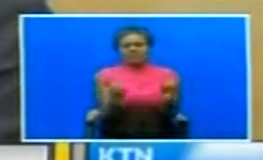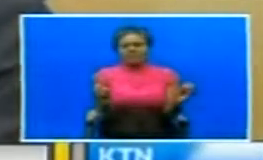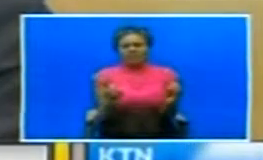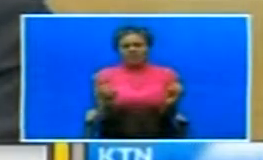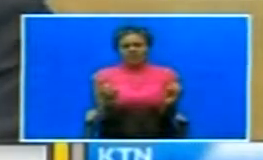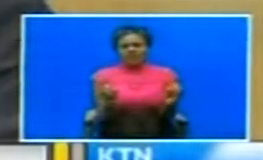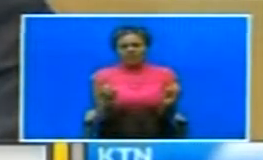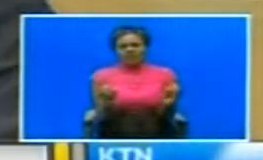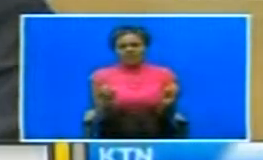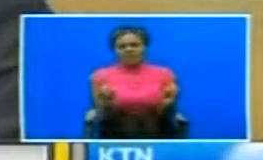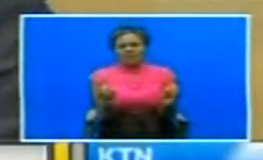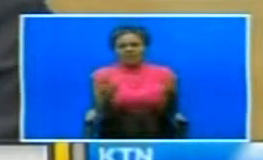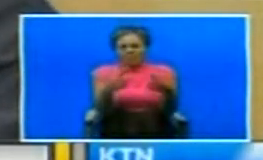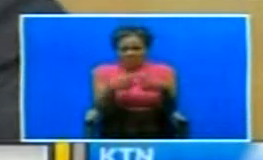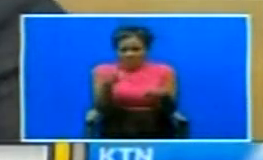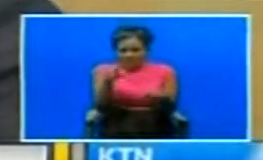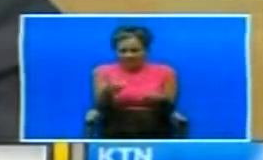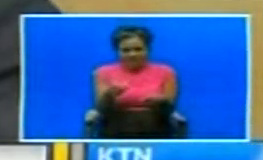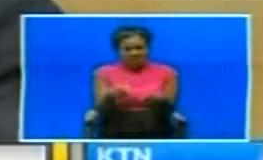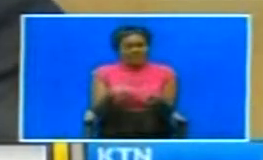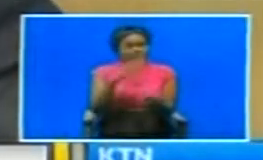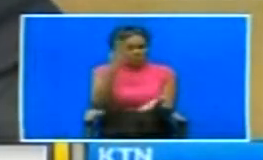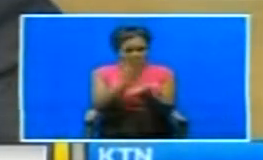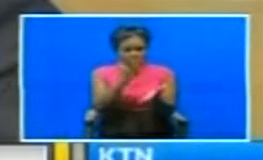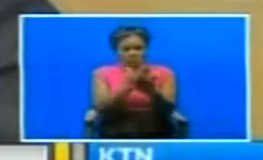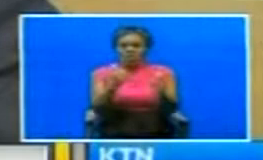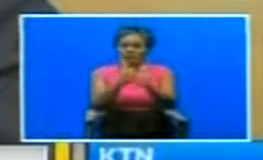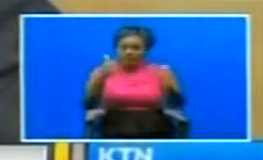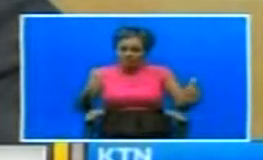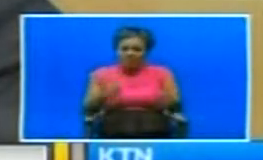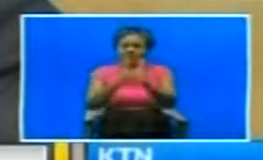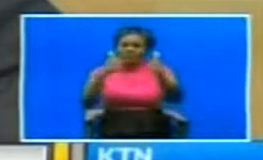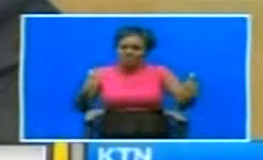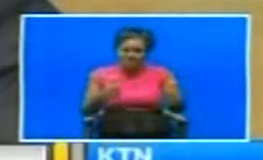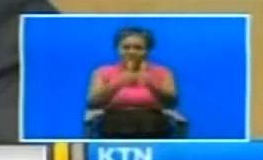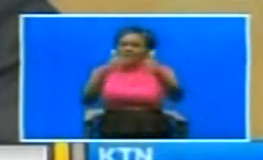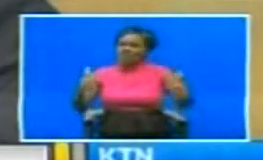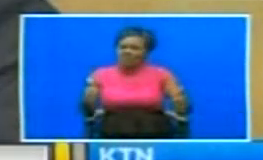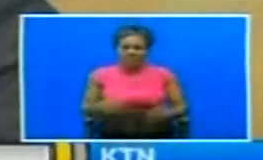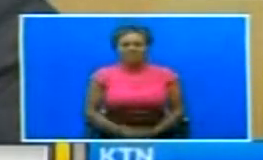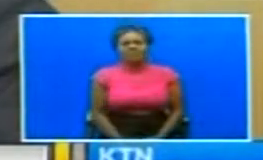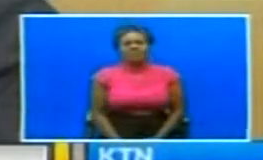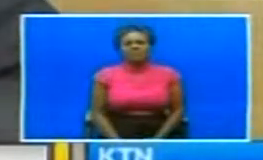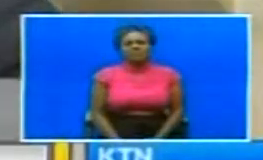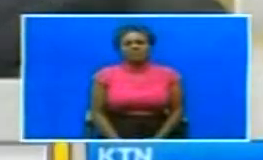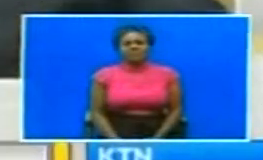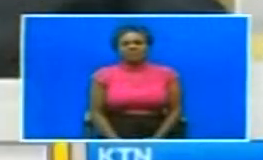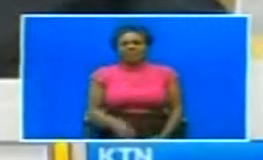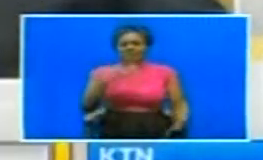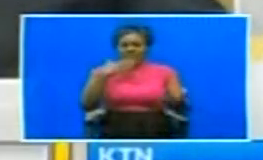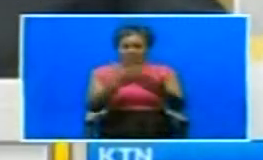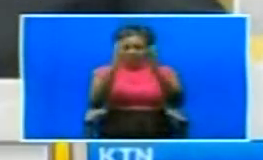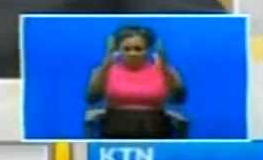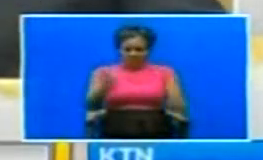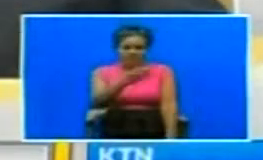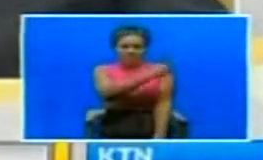people from where they stay, but those are really the actions. Avoidance, avoidance, avoidance. Dr. David Gichanga, thank you so